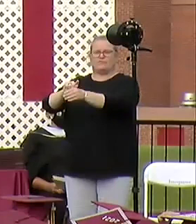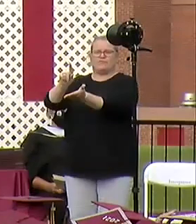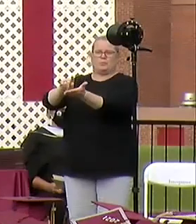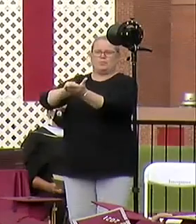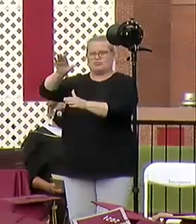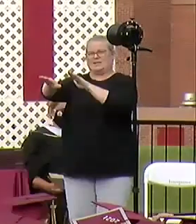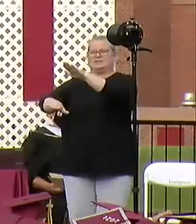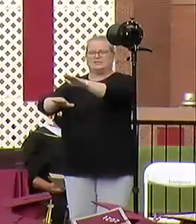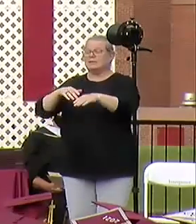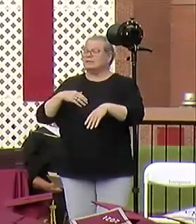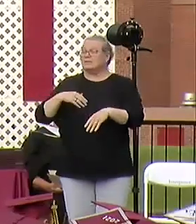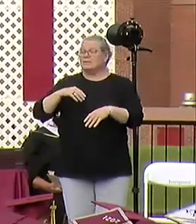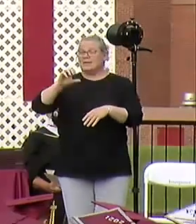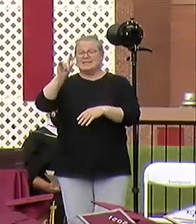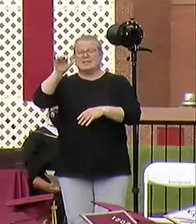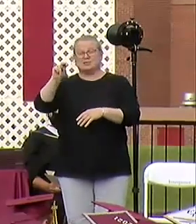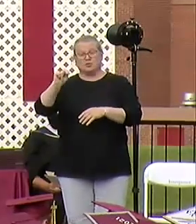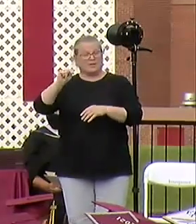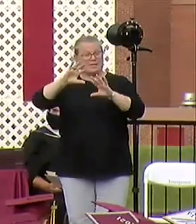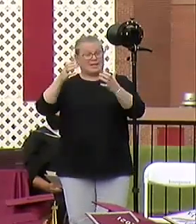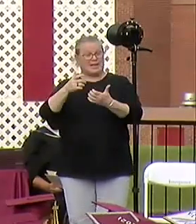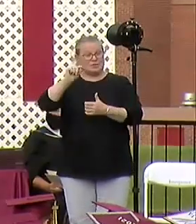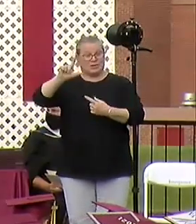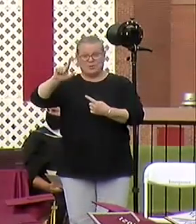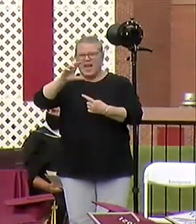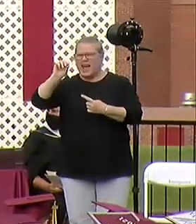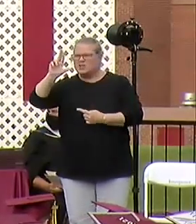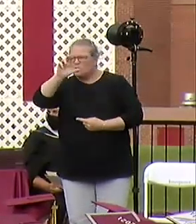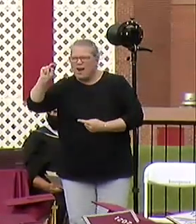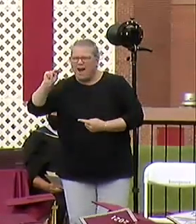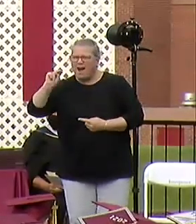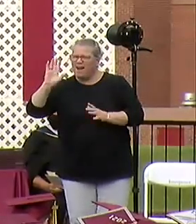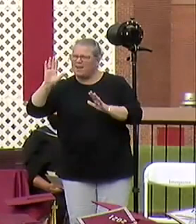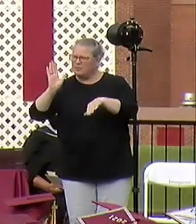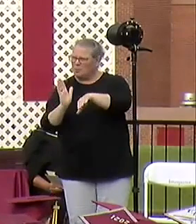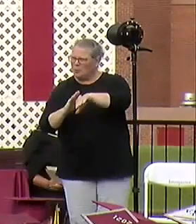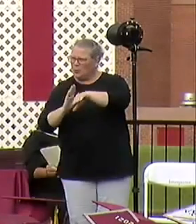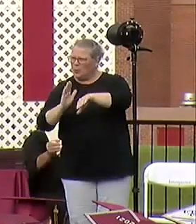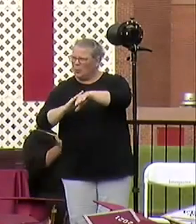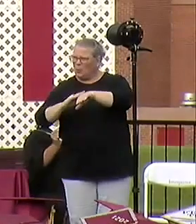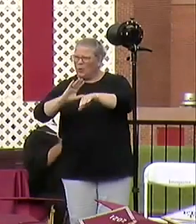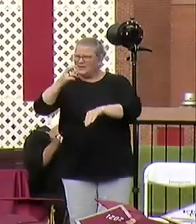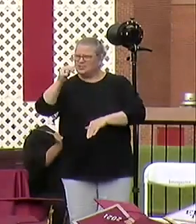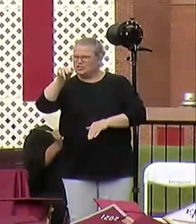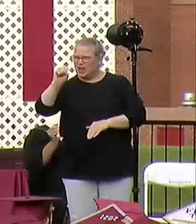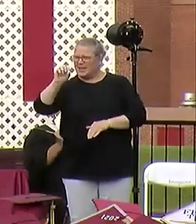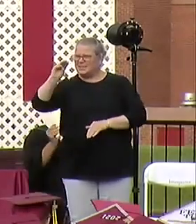of 2021, and look out Yukon, and look out moon and beyond. Here comes Chase McGee.